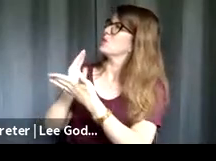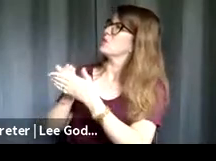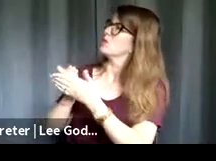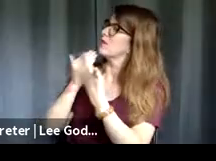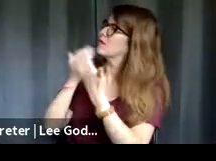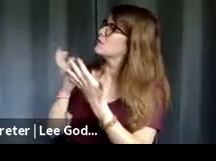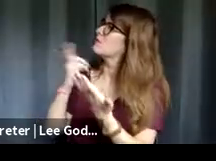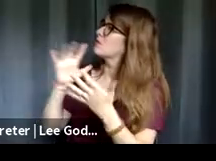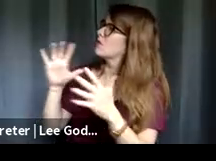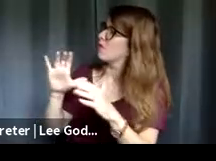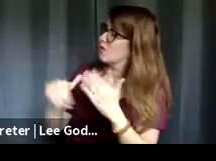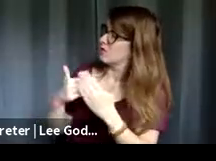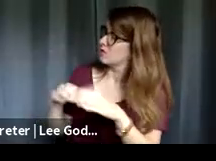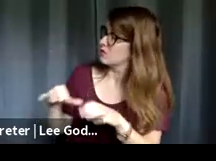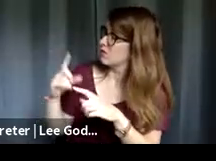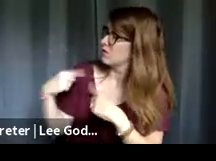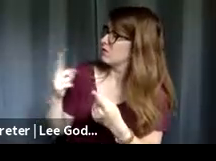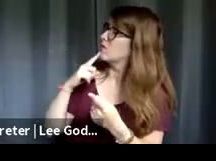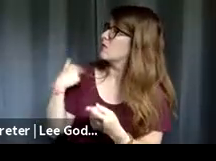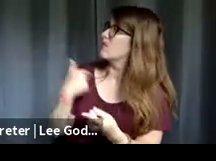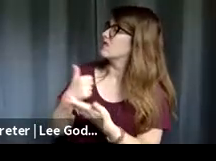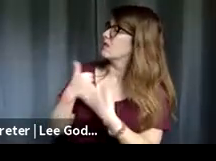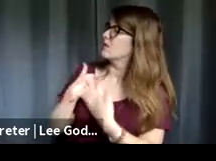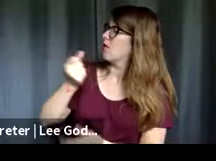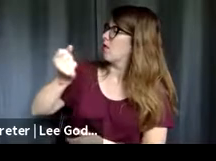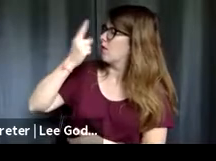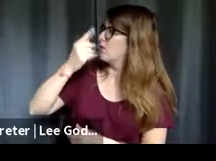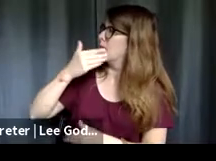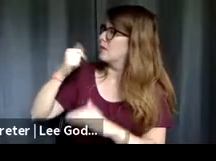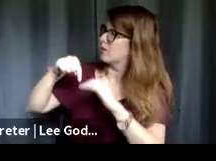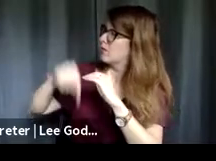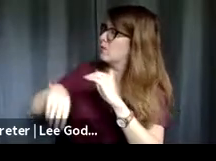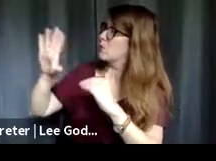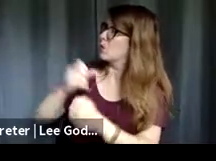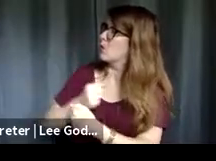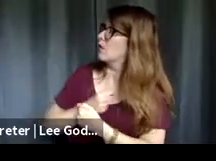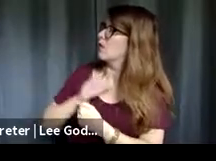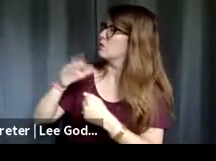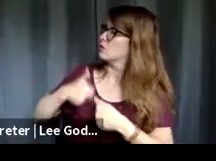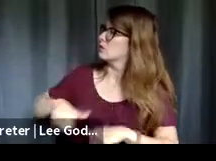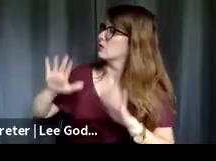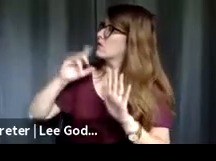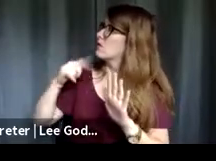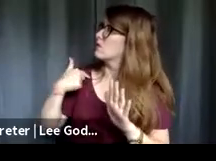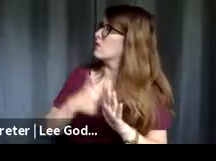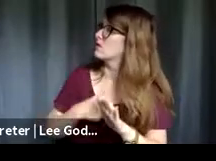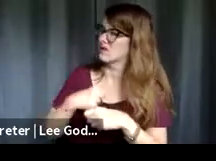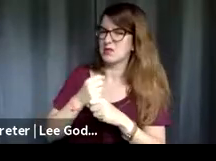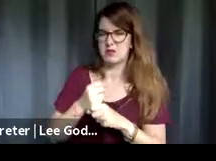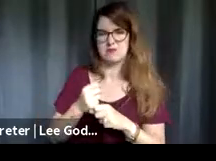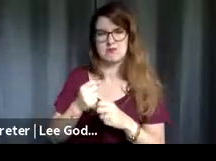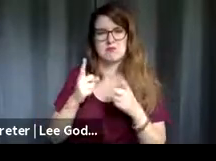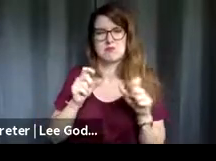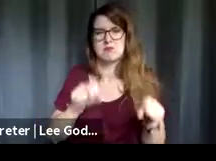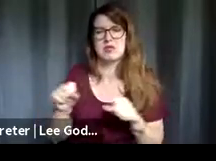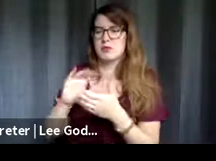Thank you so much for all that you've done for us. We just ask for a better understanding of that love and that sacrifice that you've given for us and making it possible to